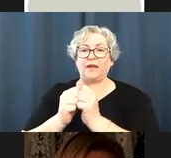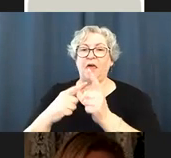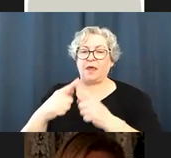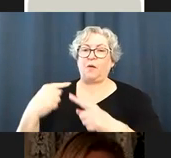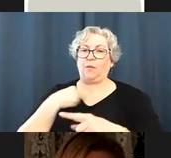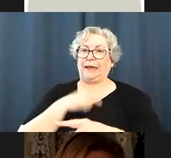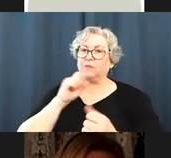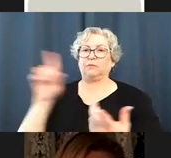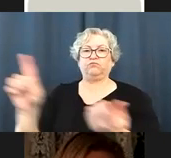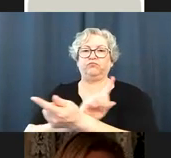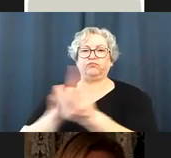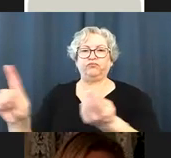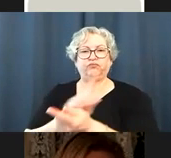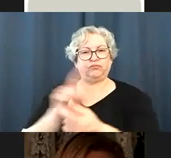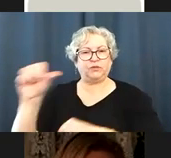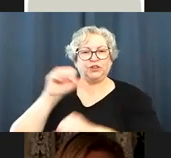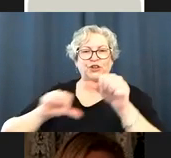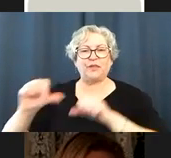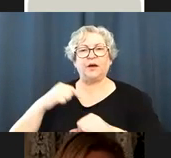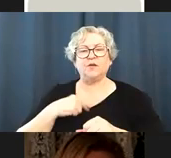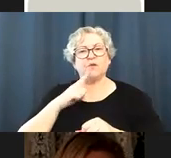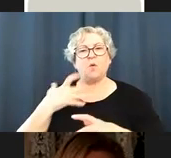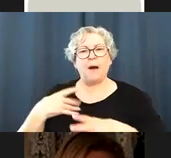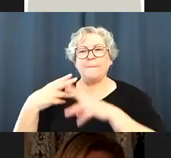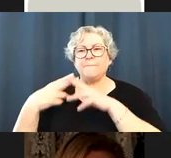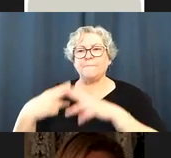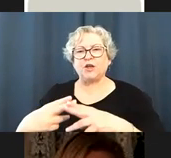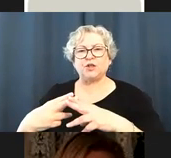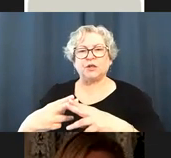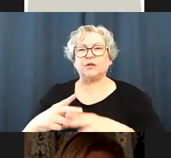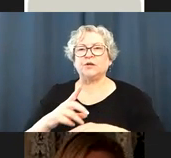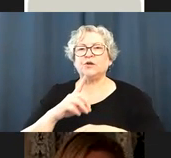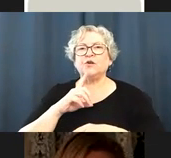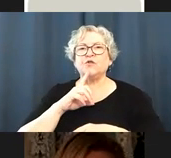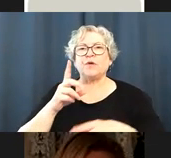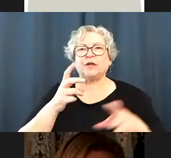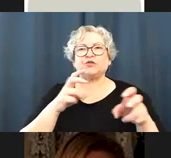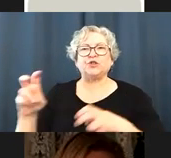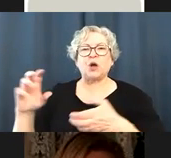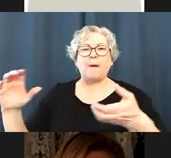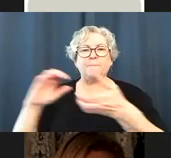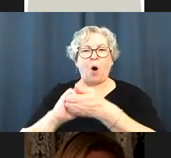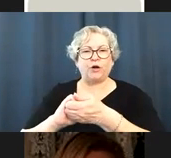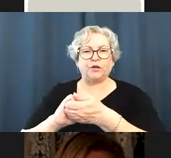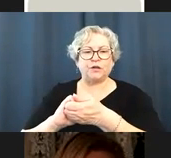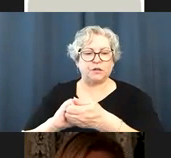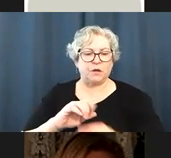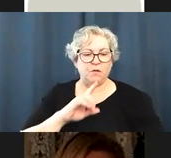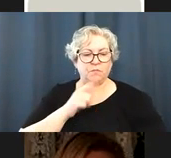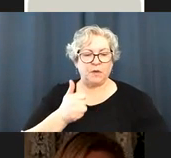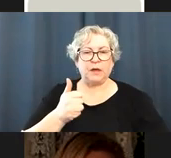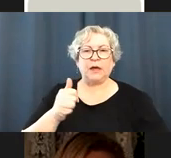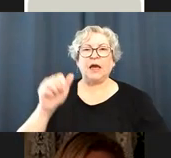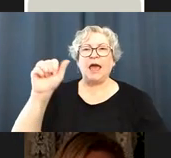meet each other. So I did want to mention that Real Transition Partners is actually A1